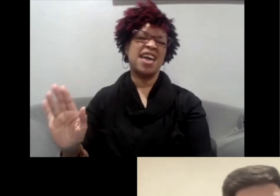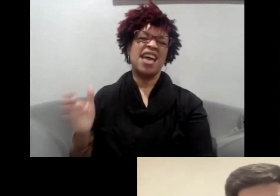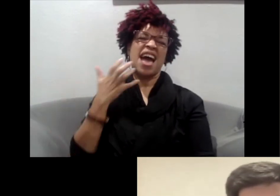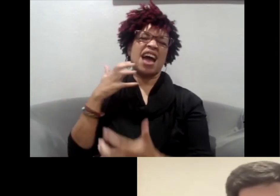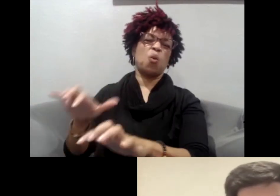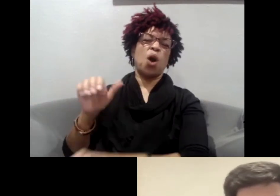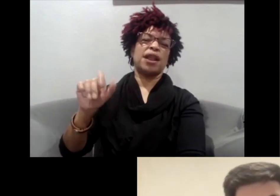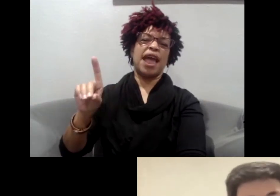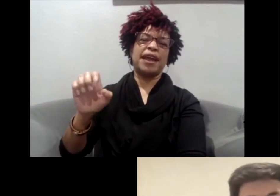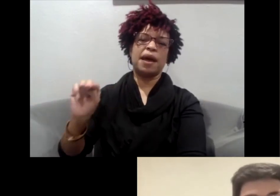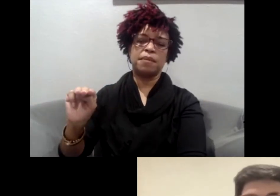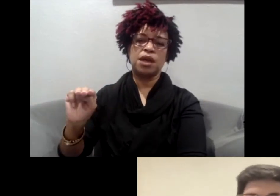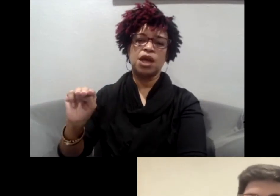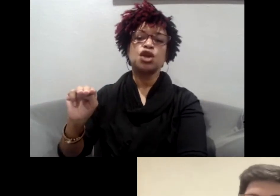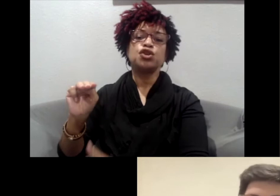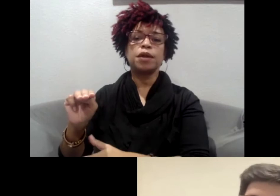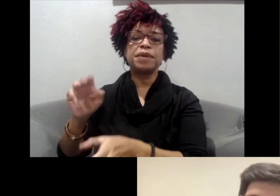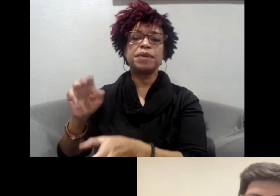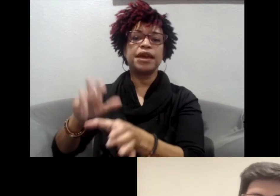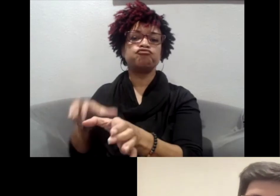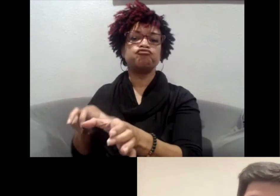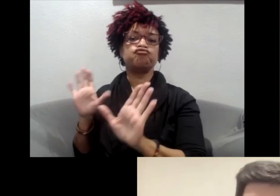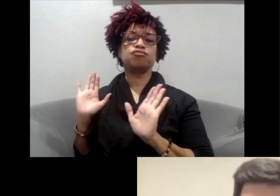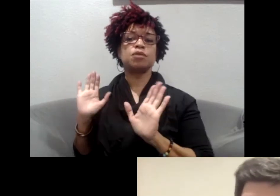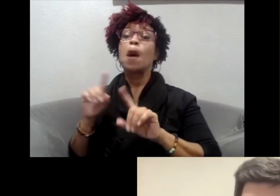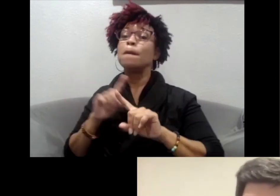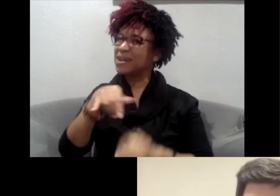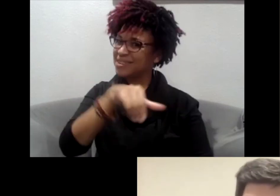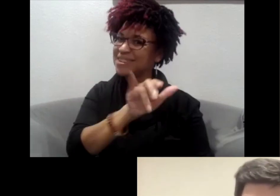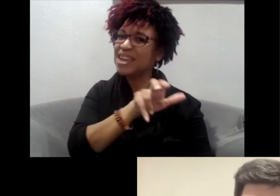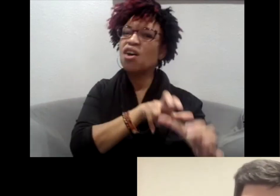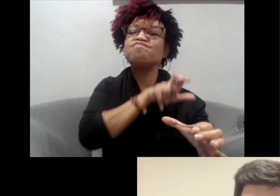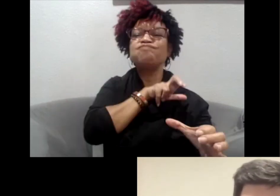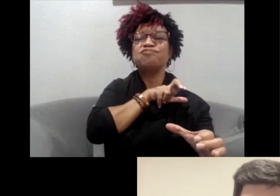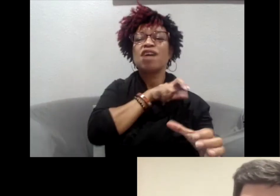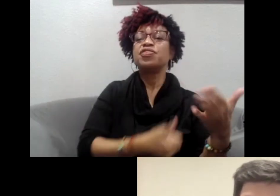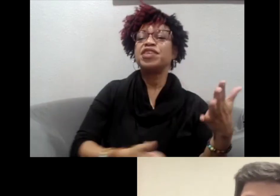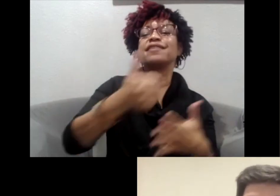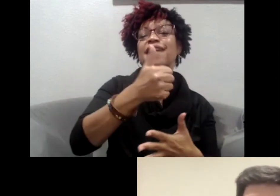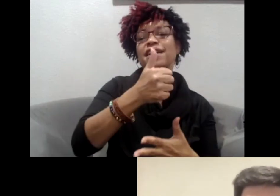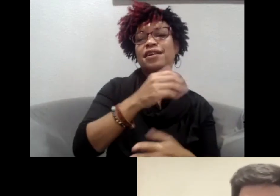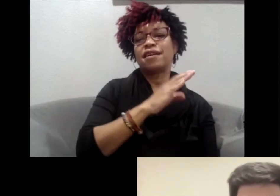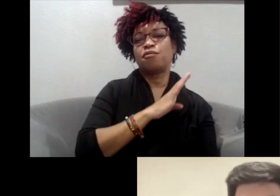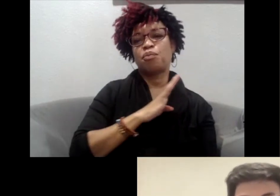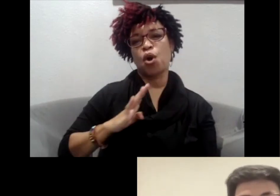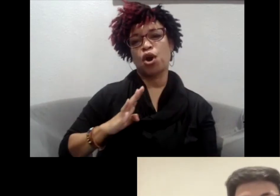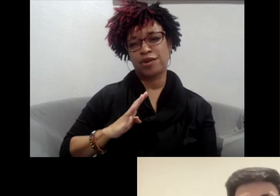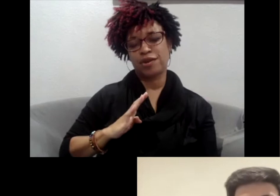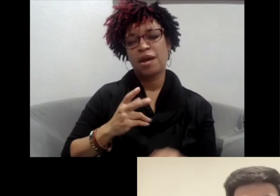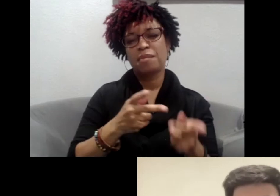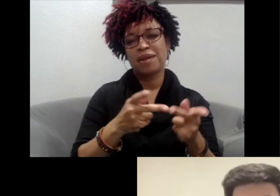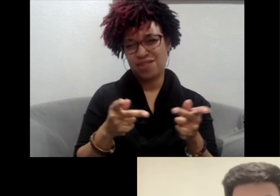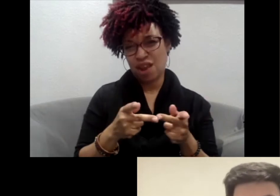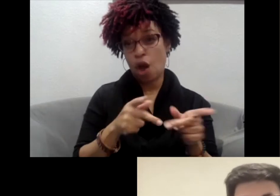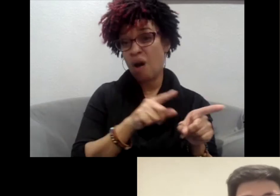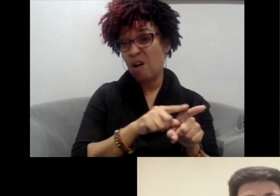only would you be forfeiting the ADEM position, you'd also be forfeiting the executive board position. So that's the first part. Now,